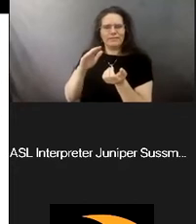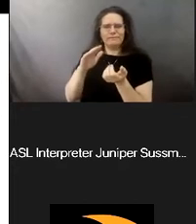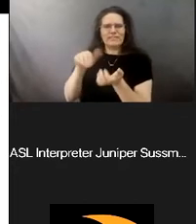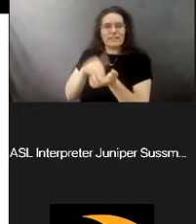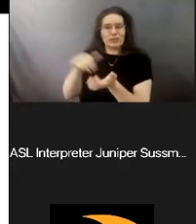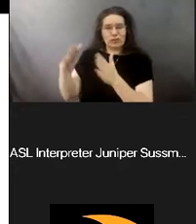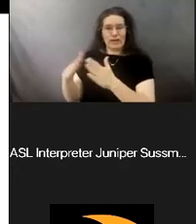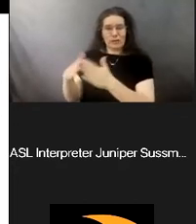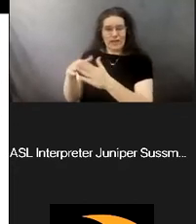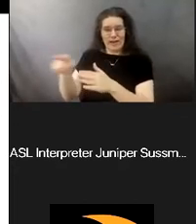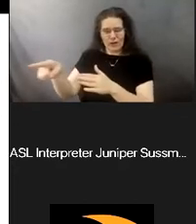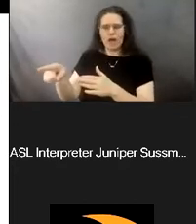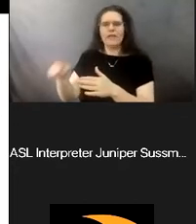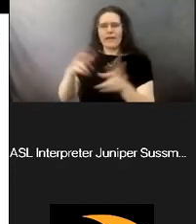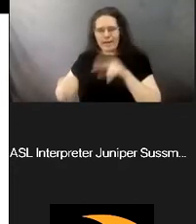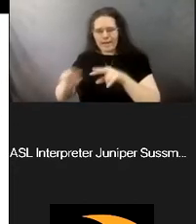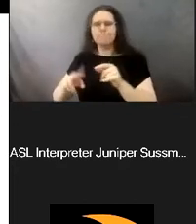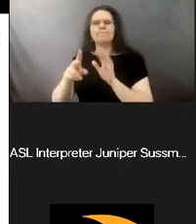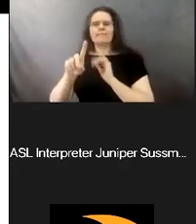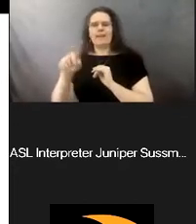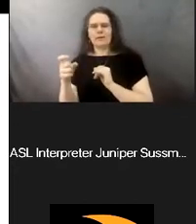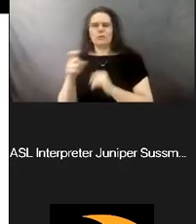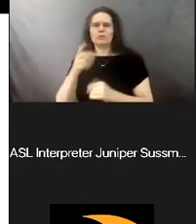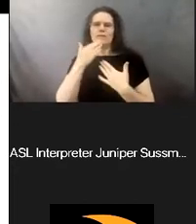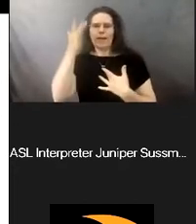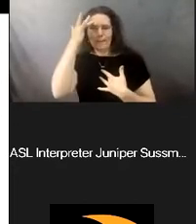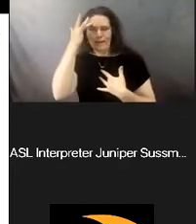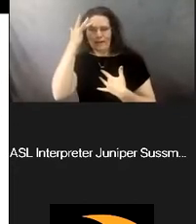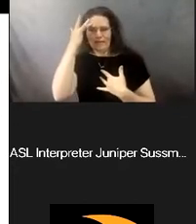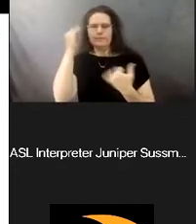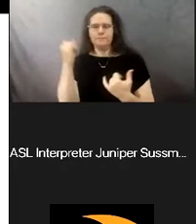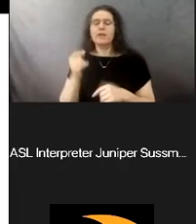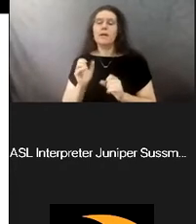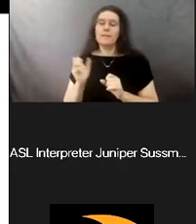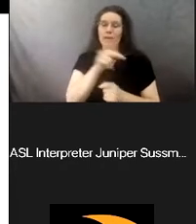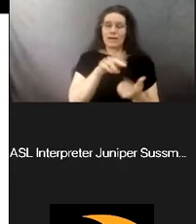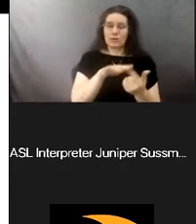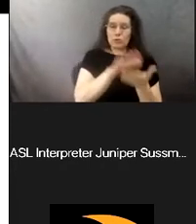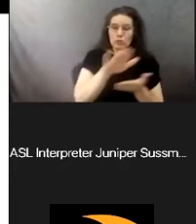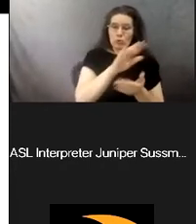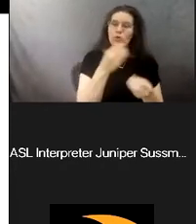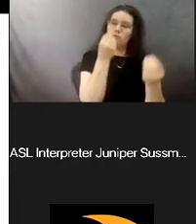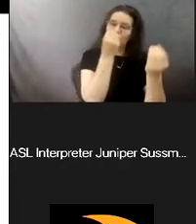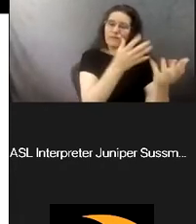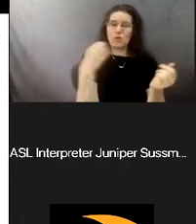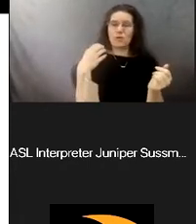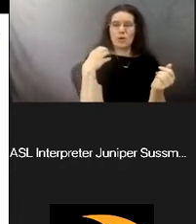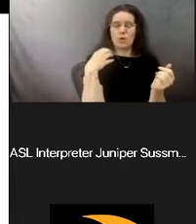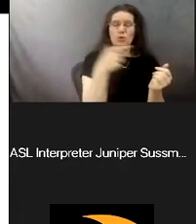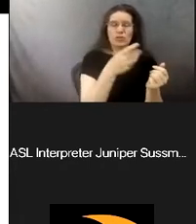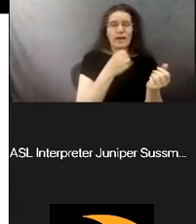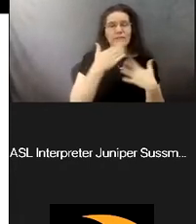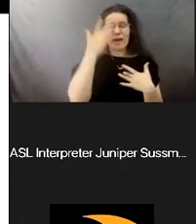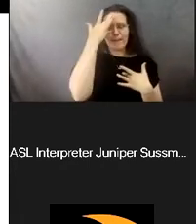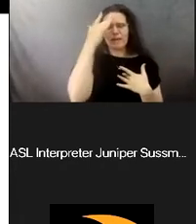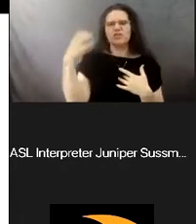her coach to share the news, and she's told she cannot participate anymore because, quote, she might pass out. Frustrated,